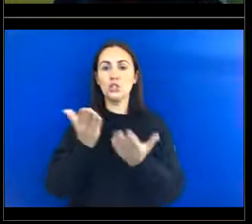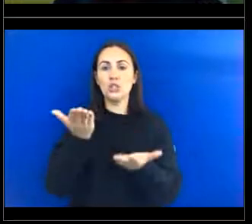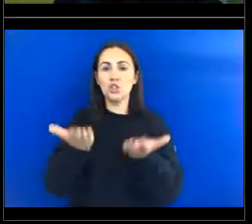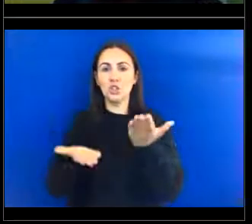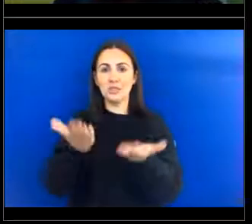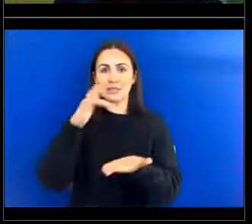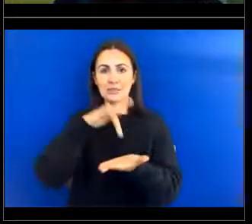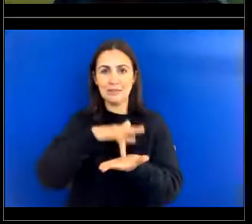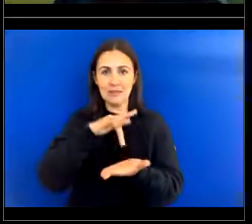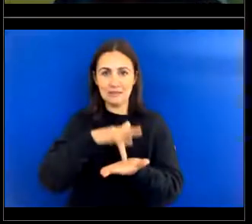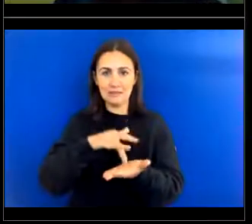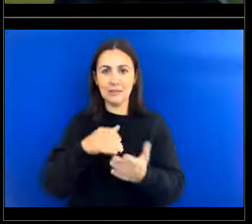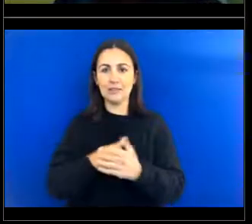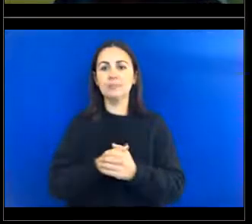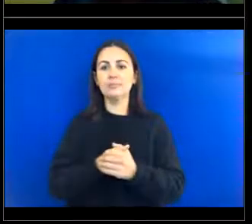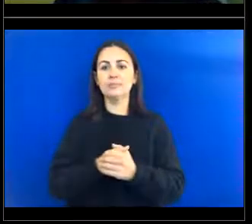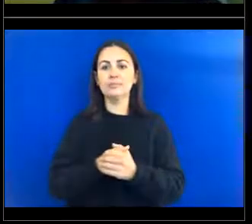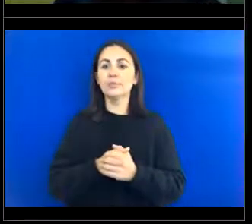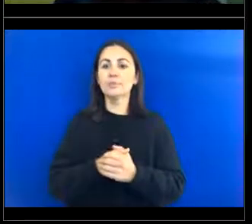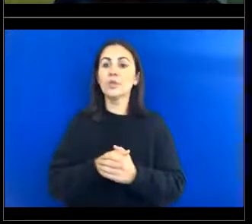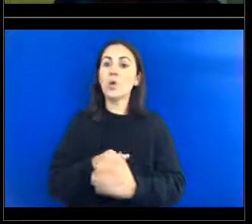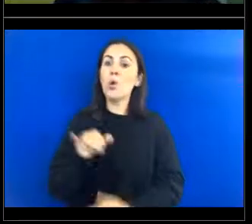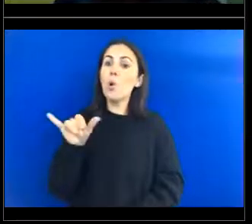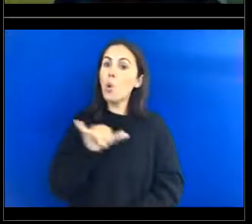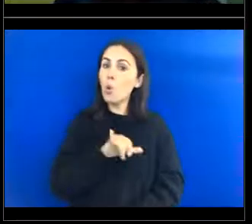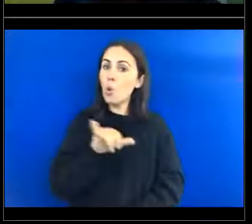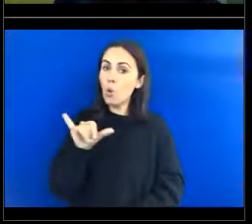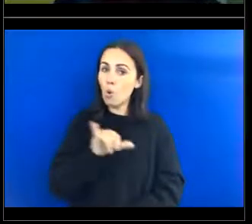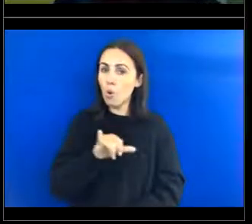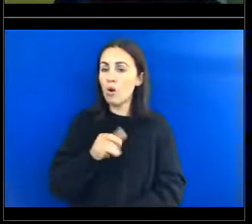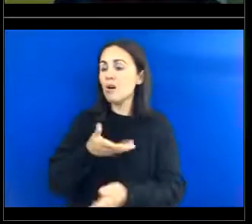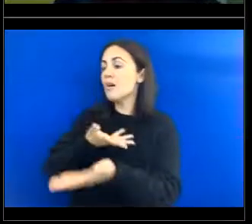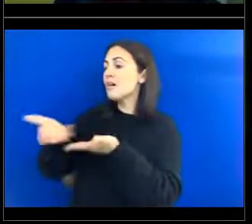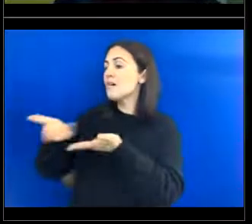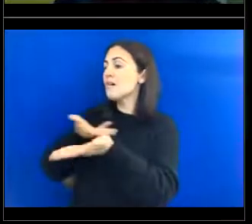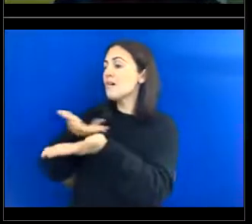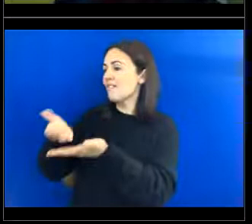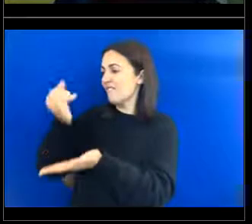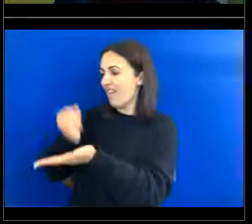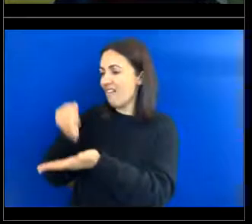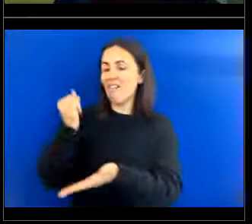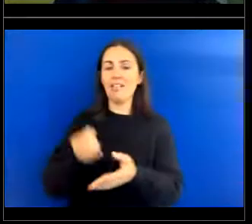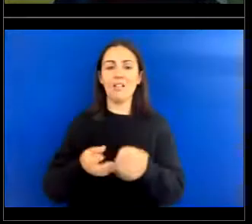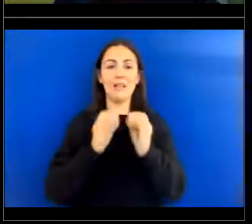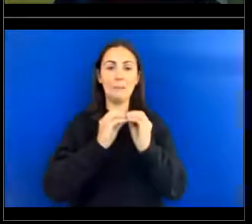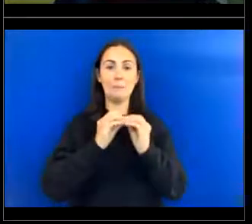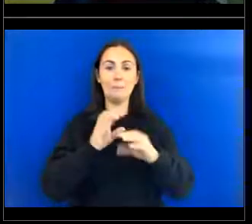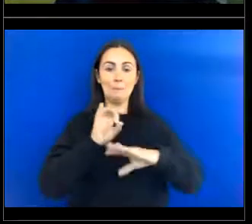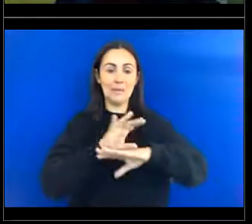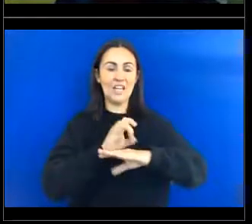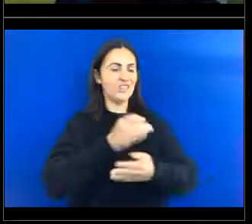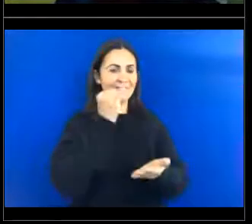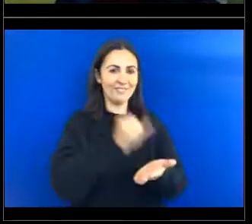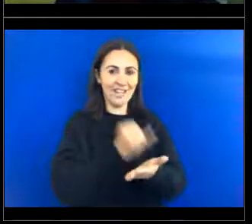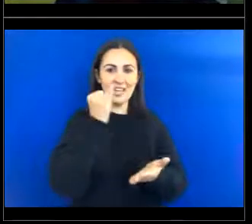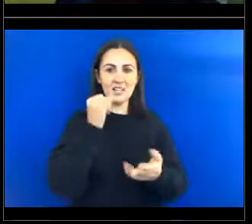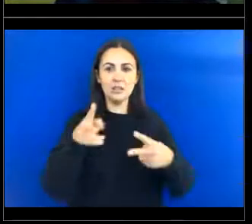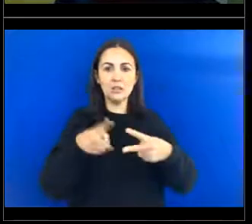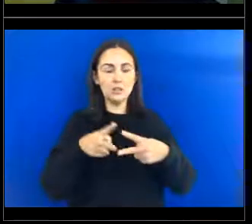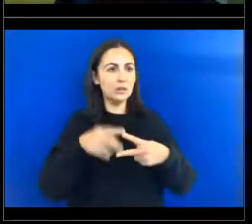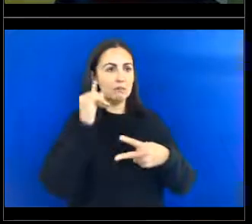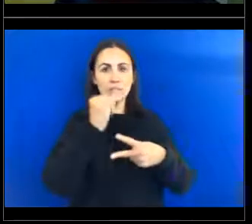Other options available if discussion with your neighbour or mediation don't help to resolve the